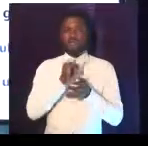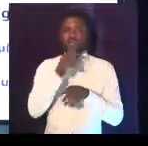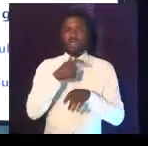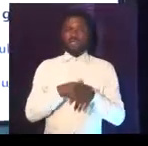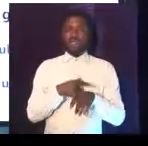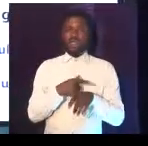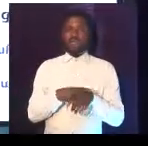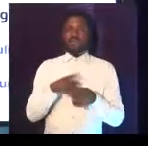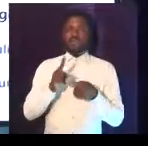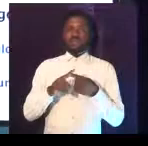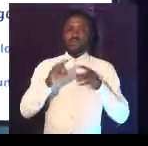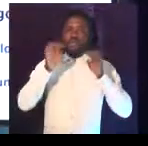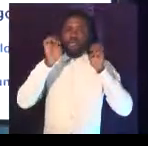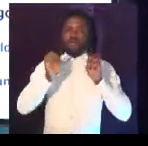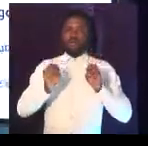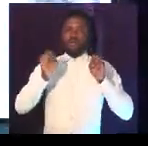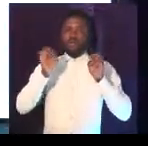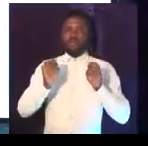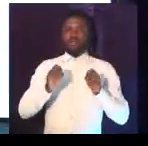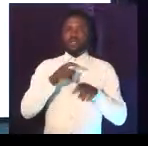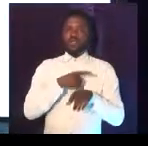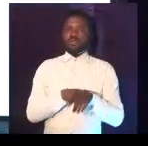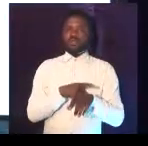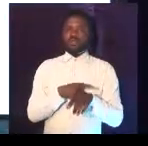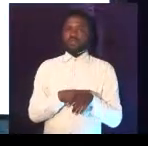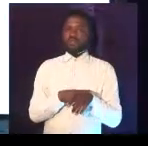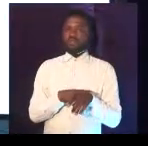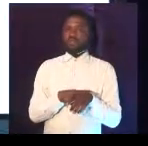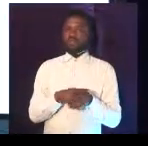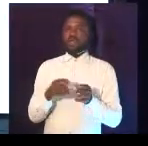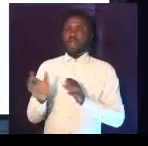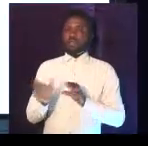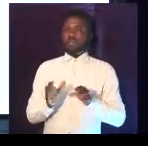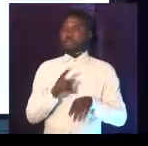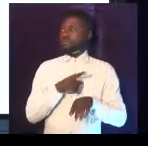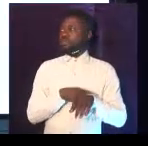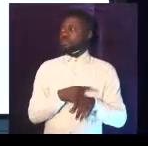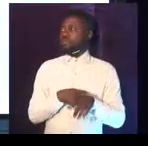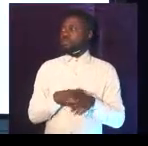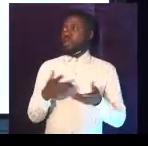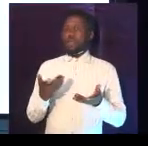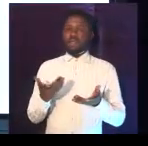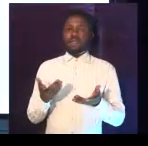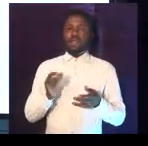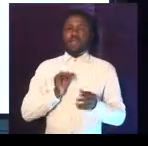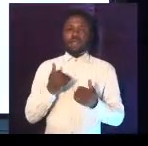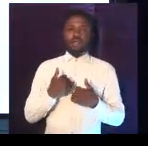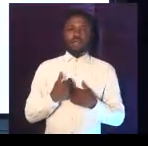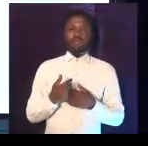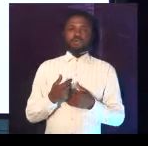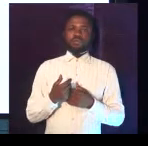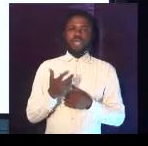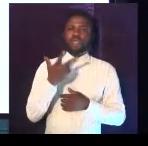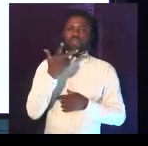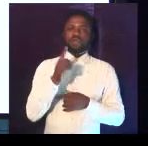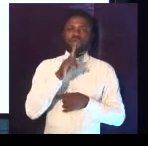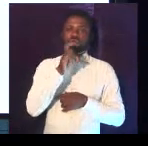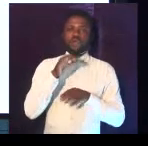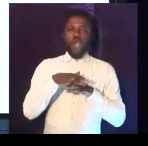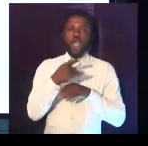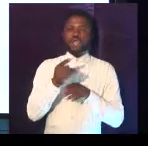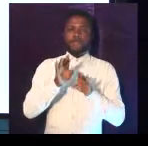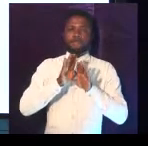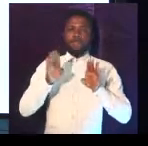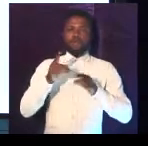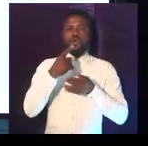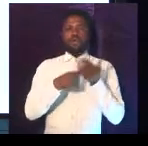it's time to evaluate. Evaluation time, activity time. Here I have a few questions on the